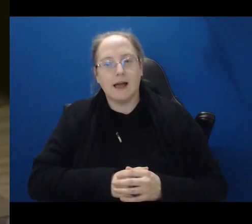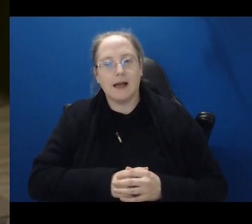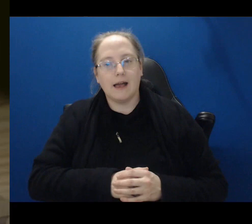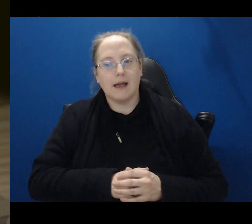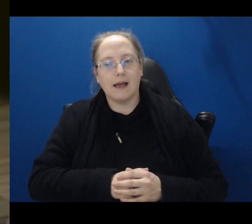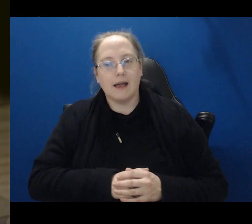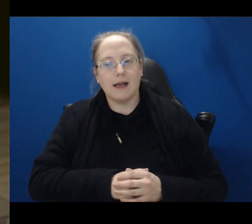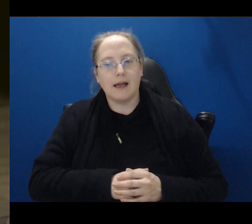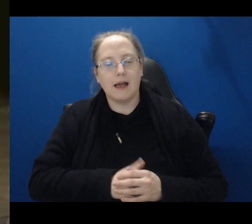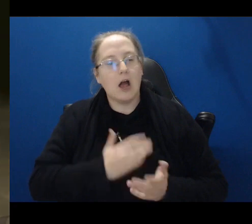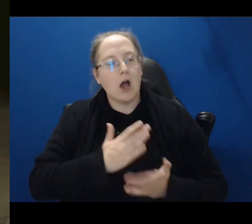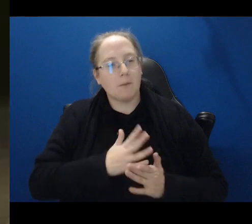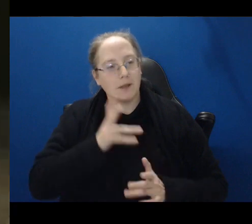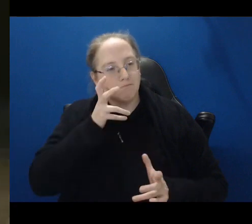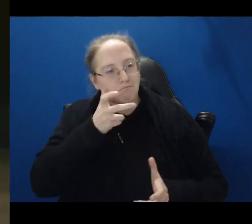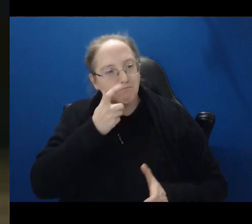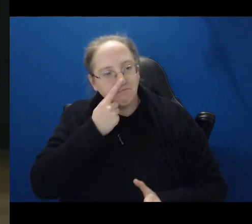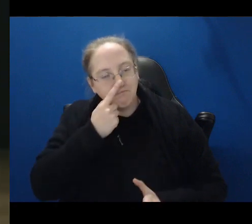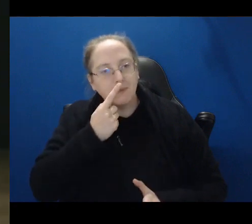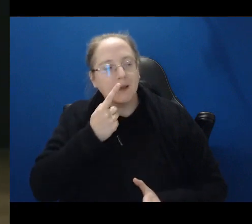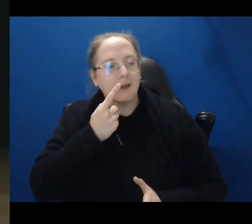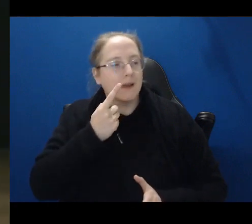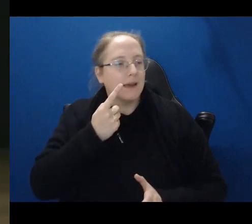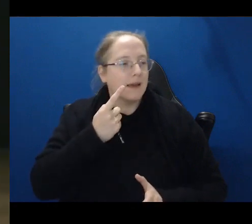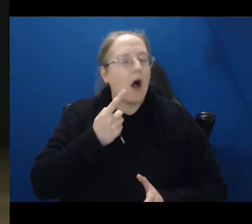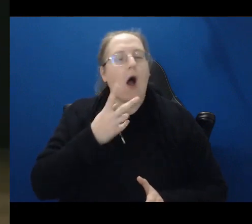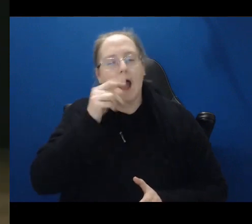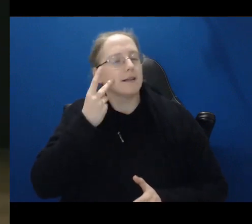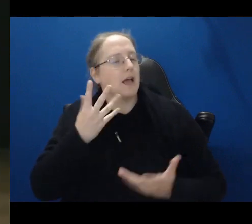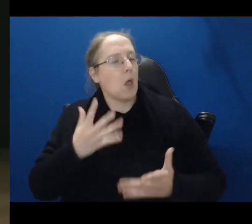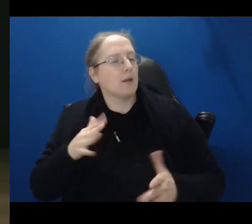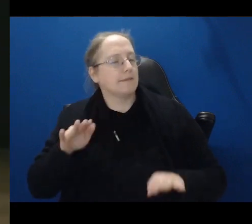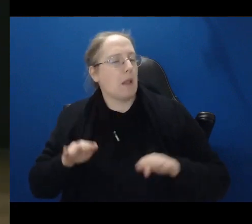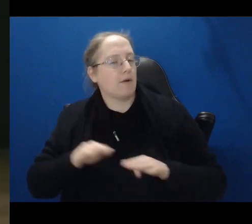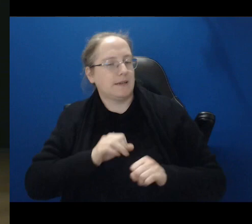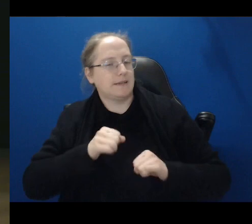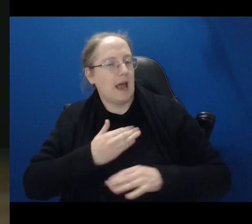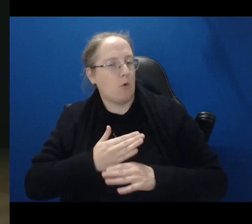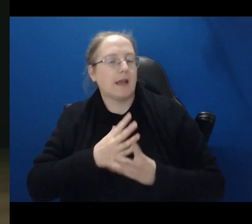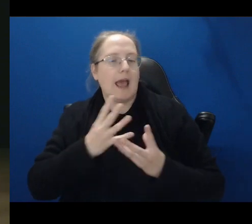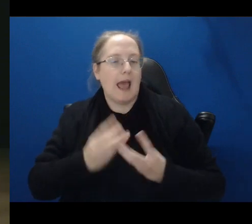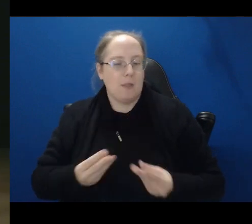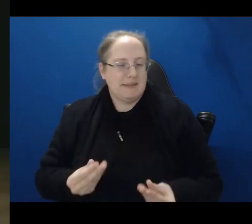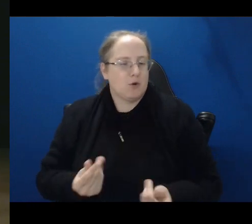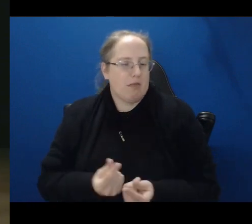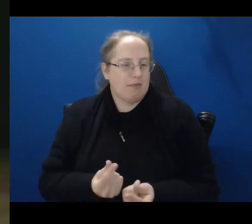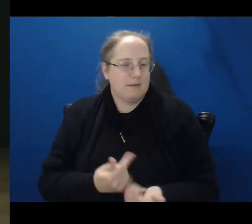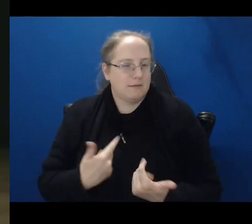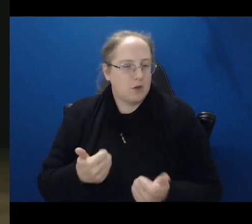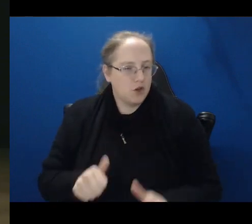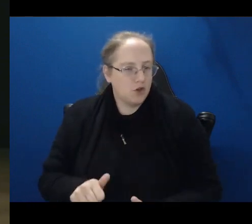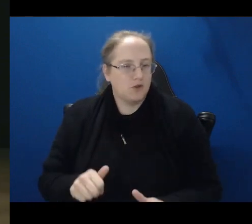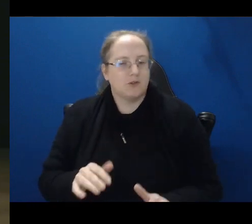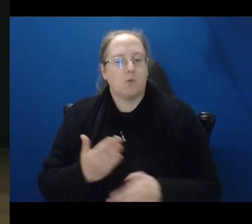interested in the way, I think there are like lots of similarities in our works in like basic material senses of working unstretched